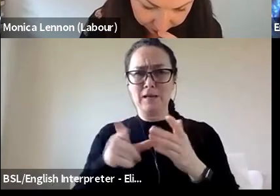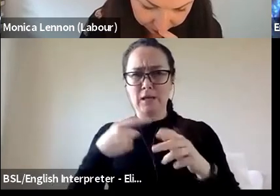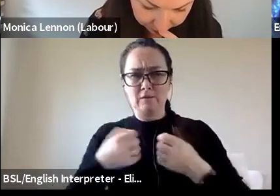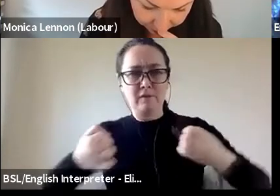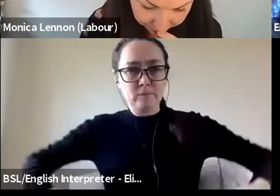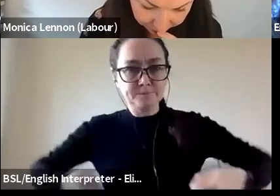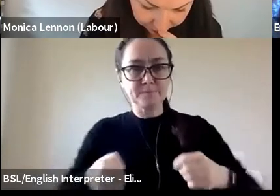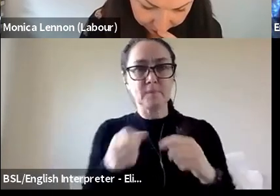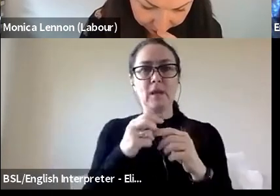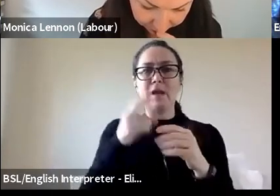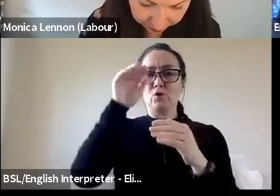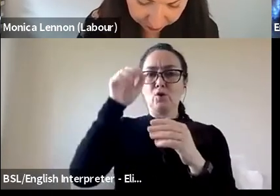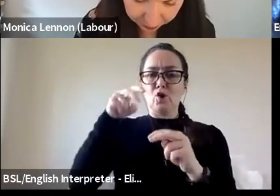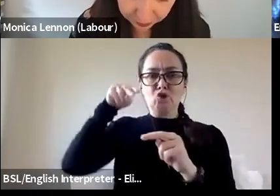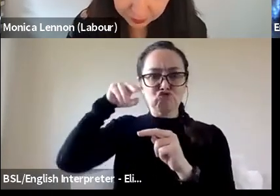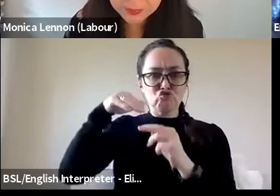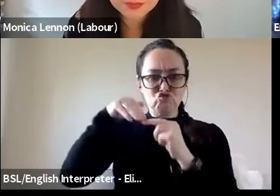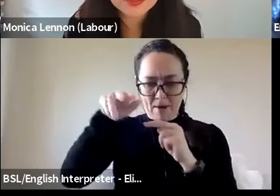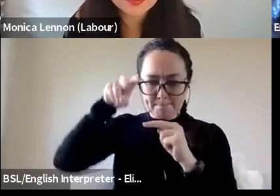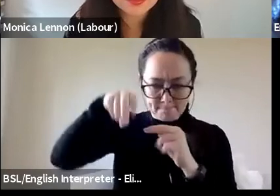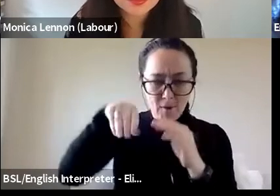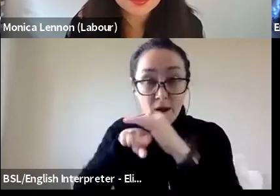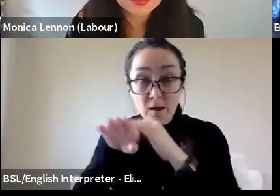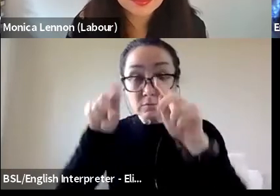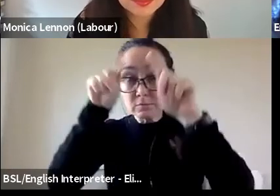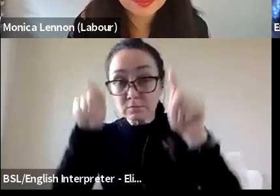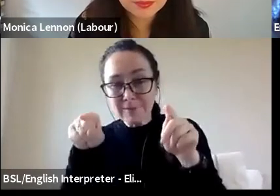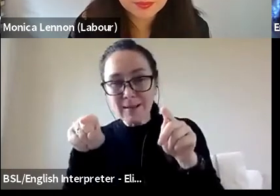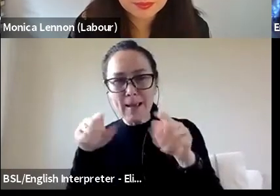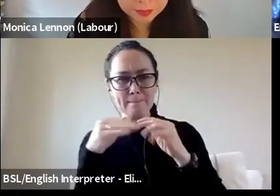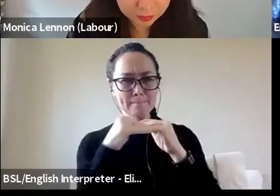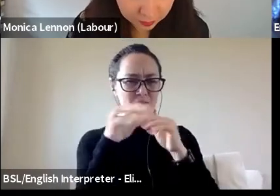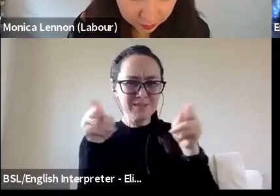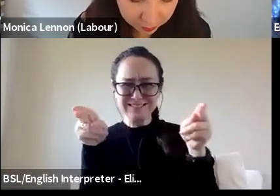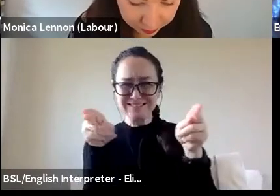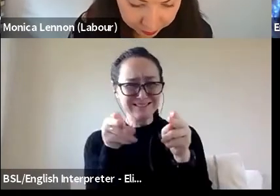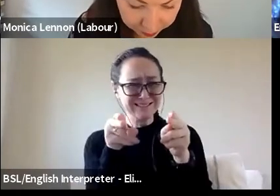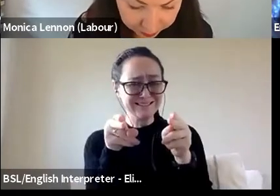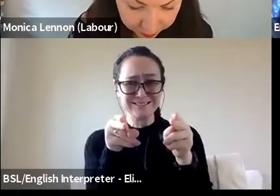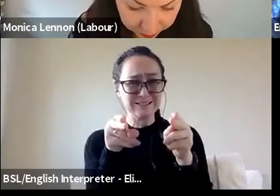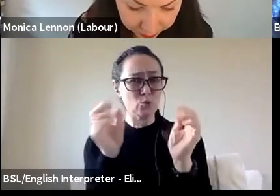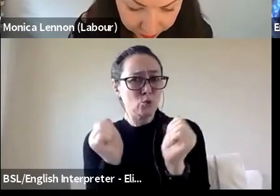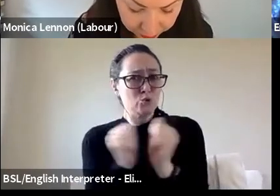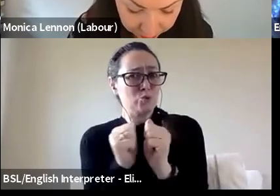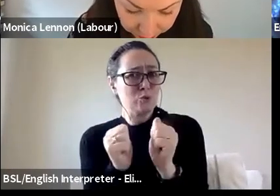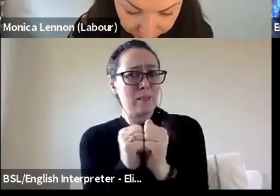an underpass and a ramp and a very narrow pavement, which at the moment isn't suitable for